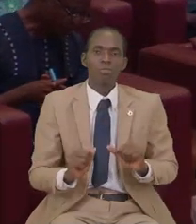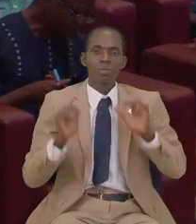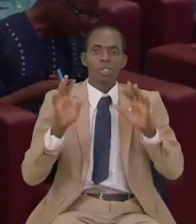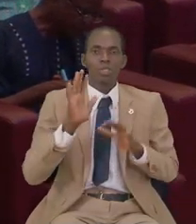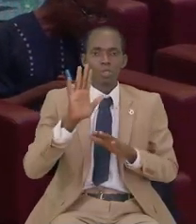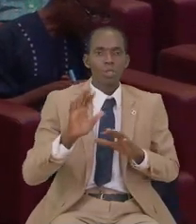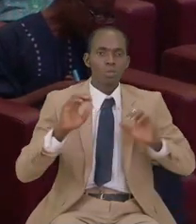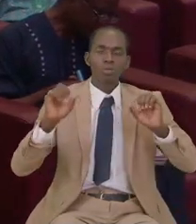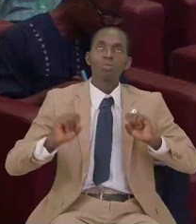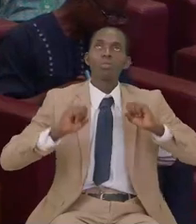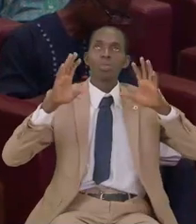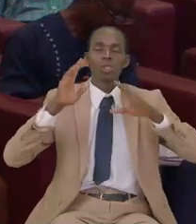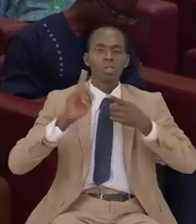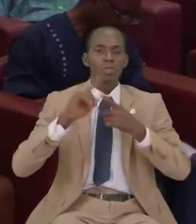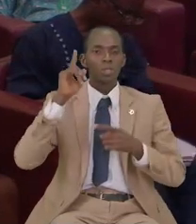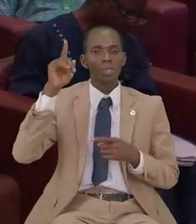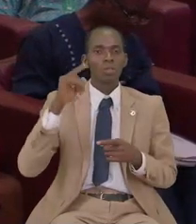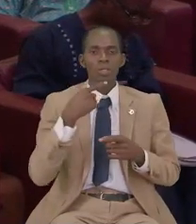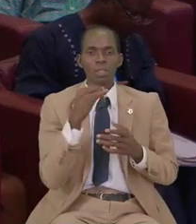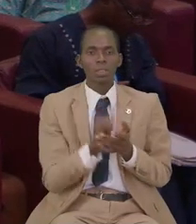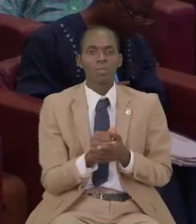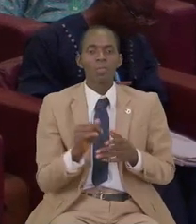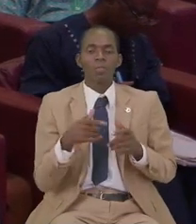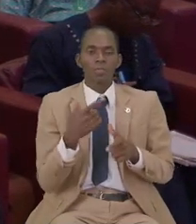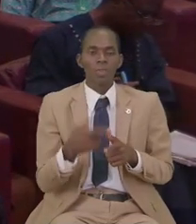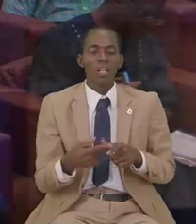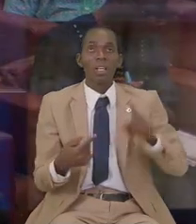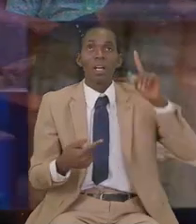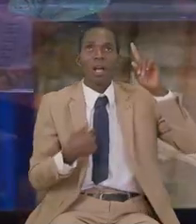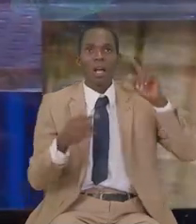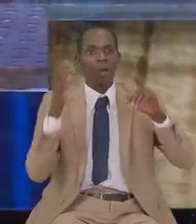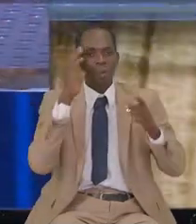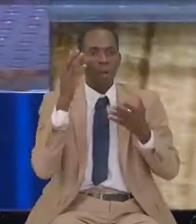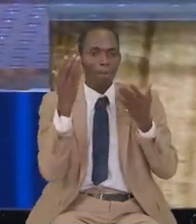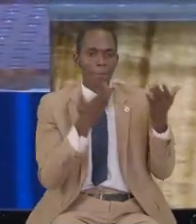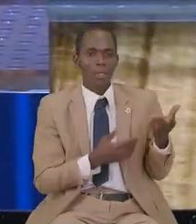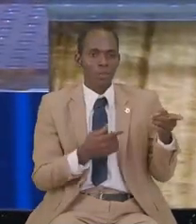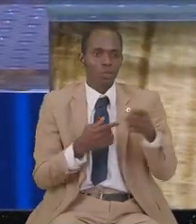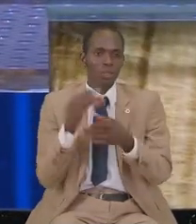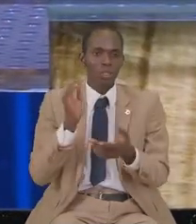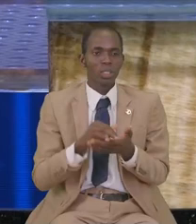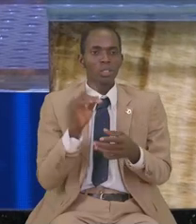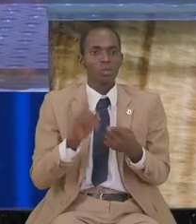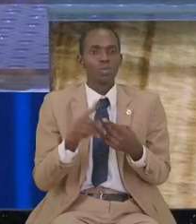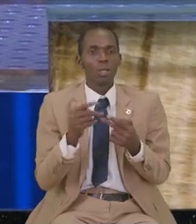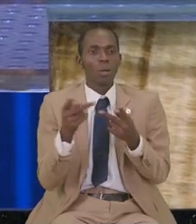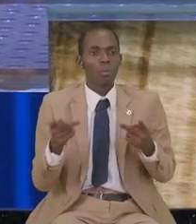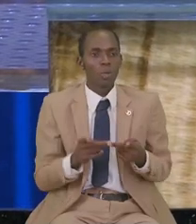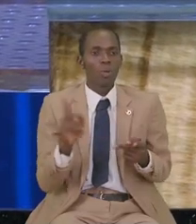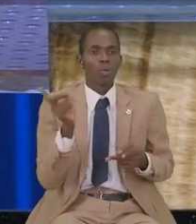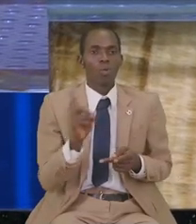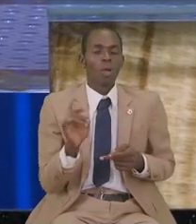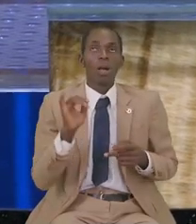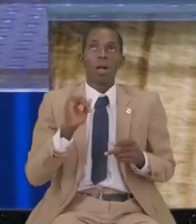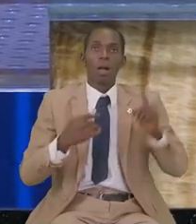commitment unto me, then I will bring you again into the place whence I